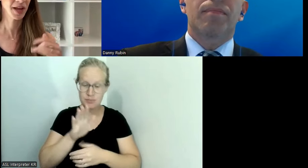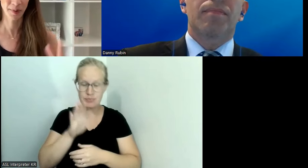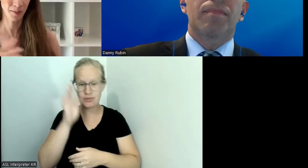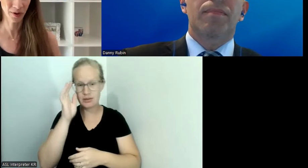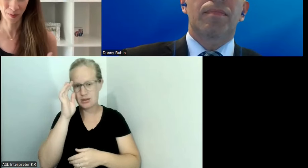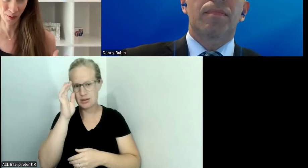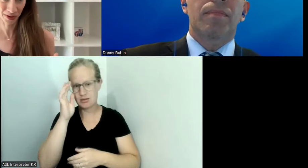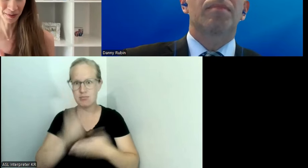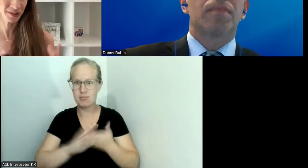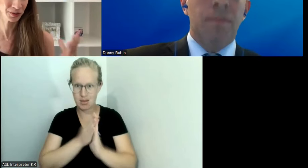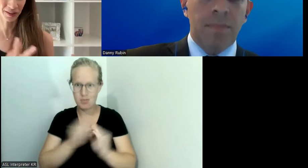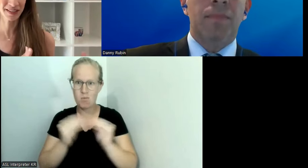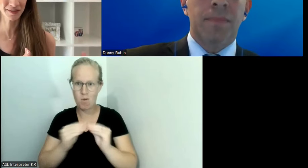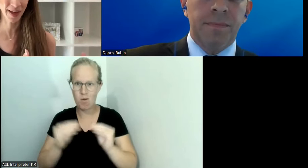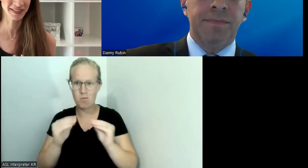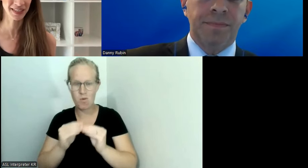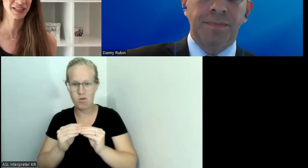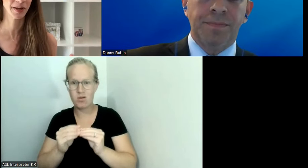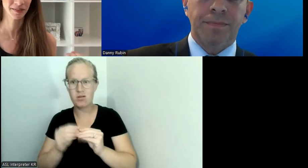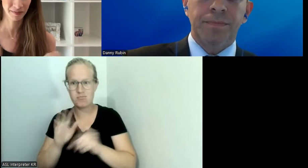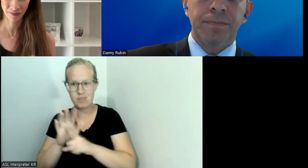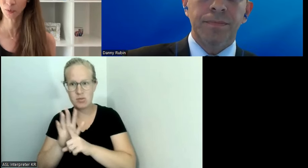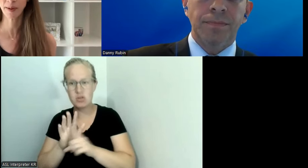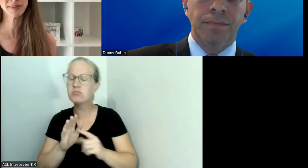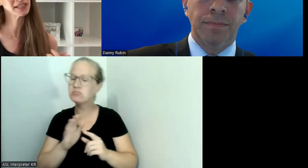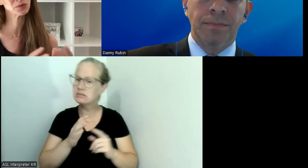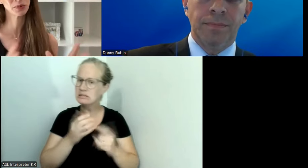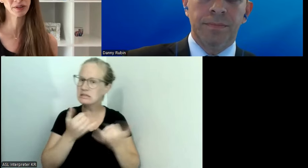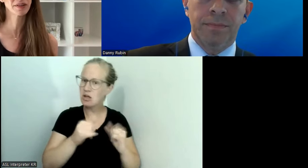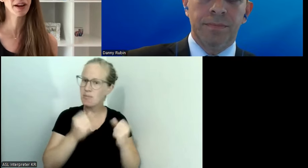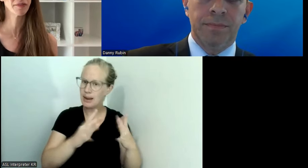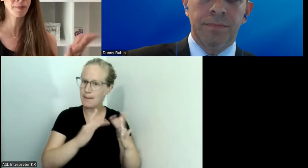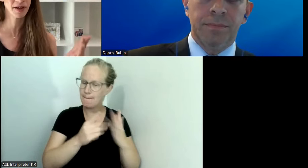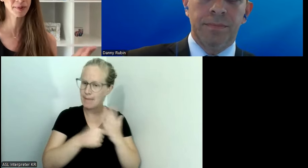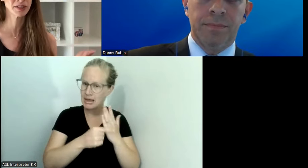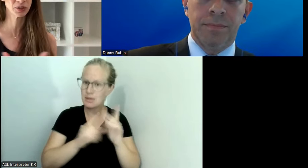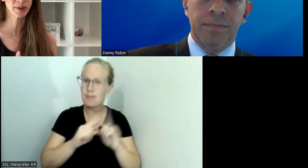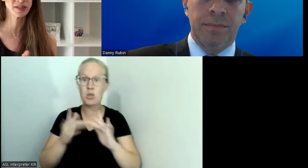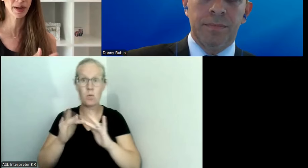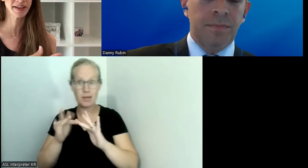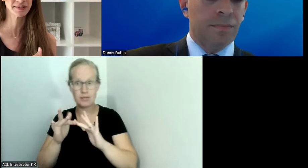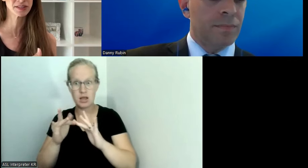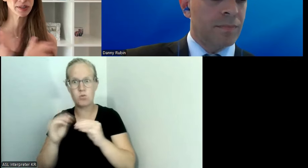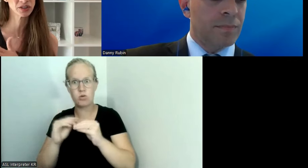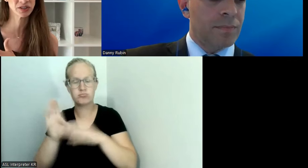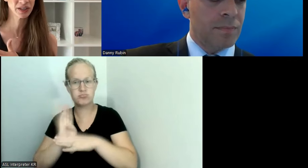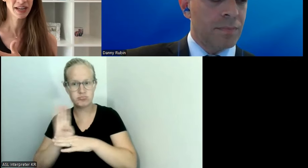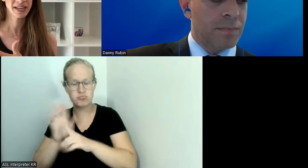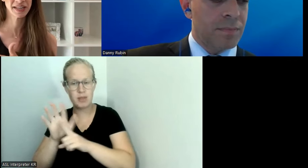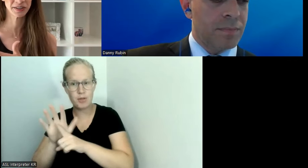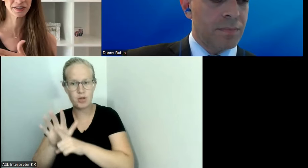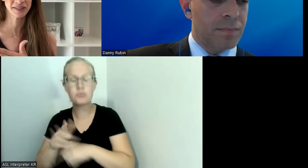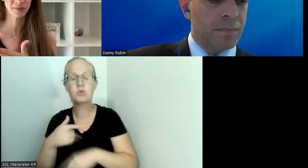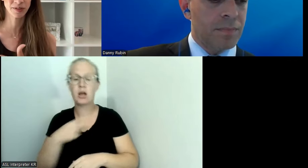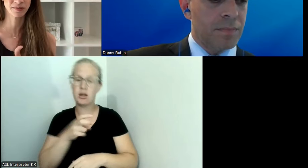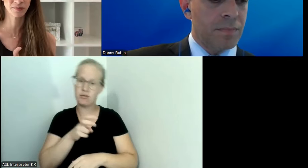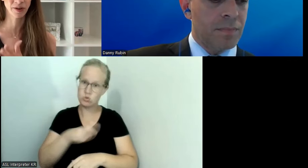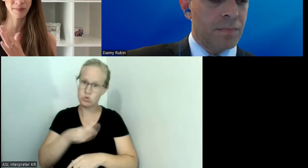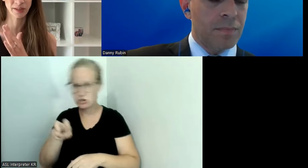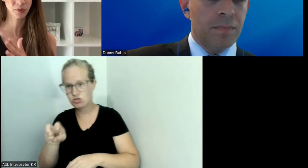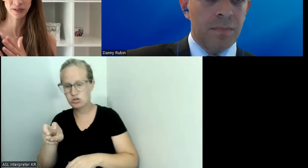becoming more and more. There were certainly lots of magazines, but their websites were kind of up and coming too. And so I kind of switched gears